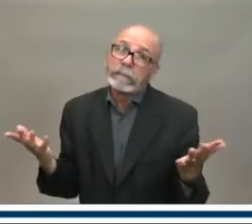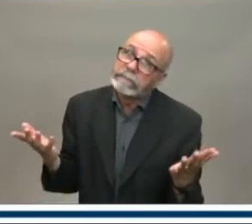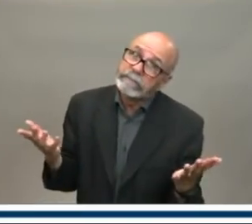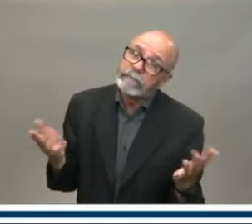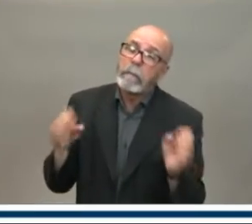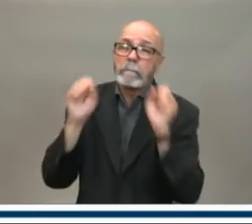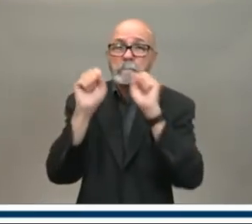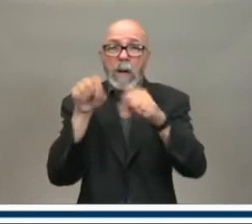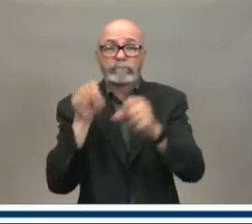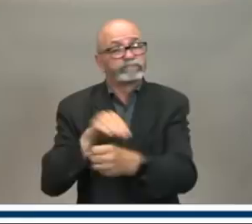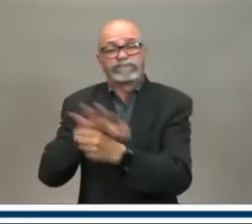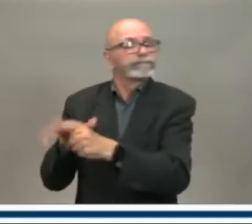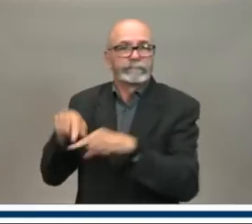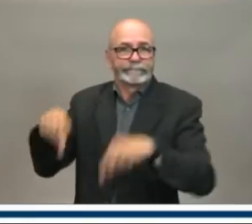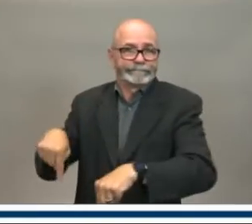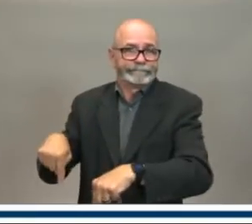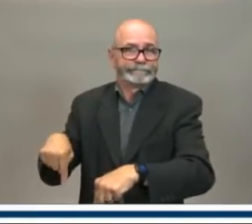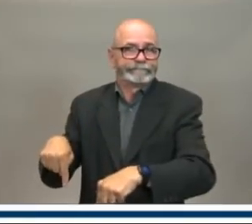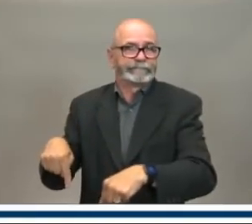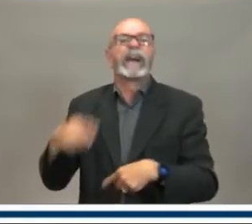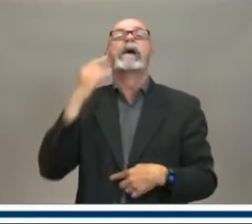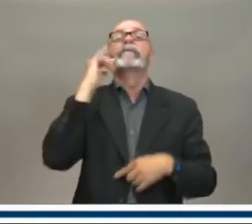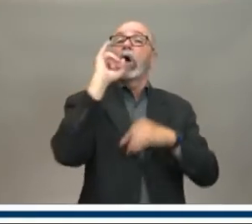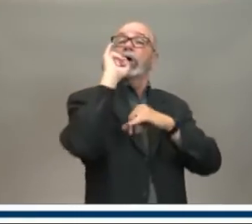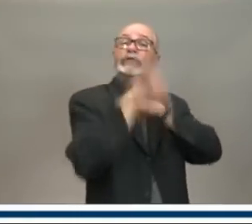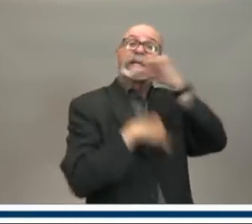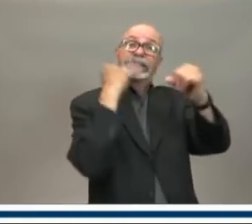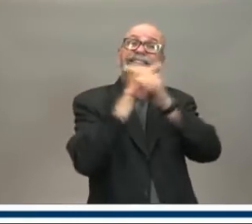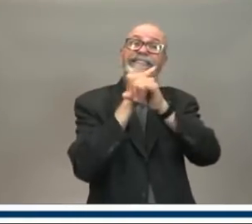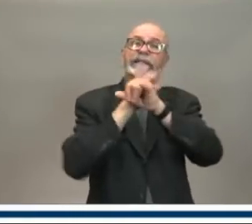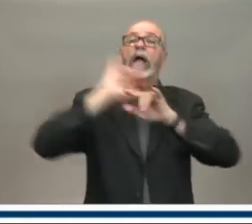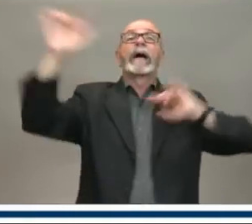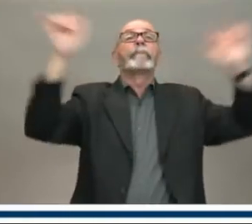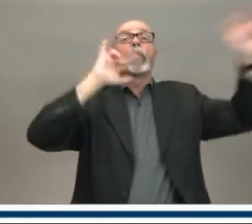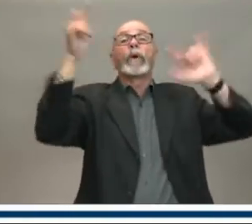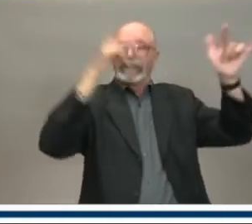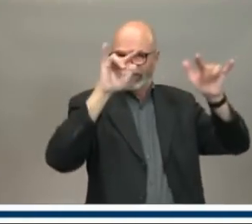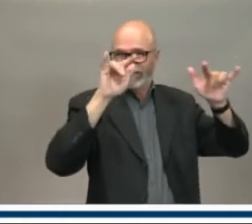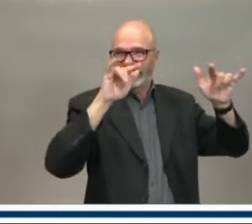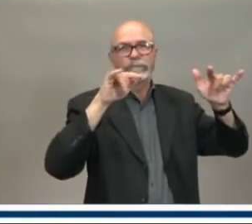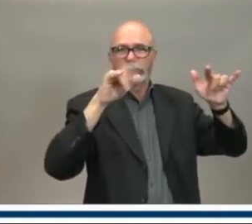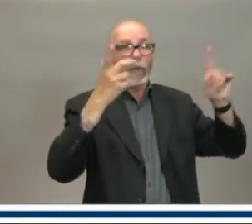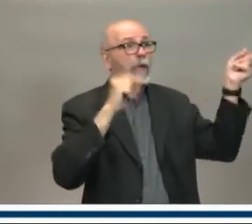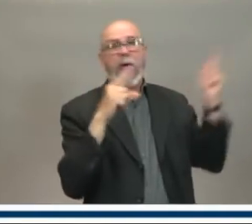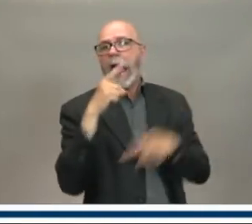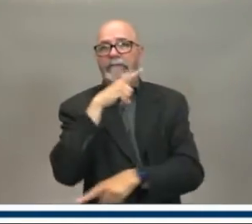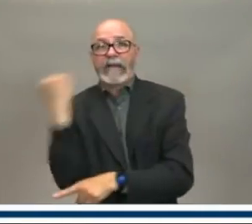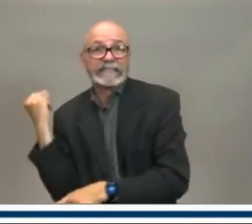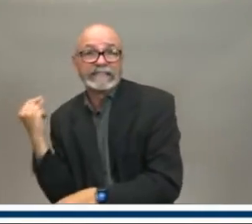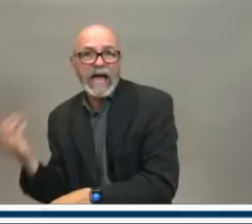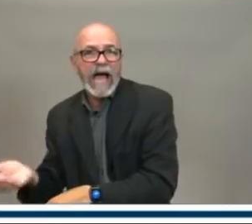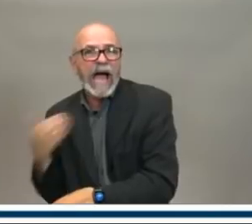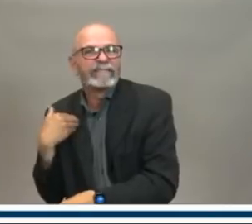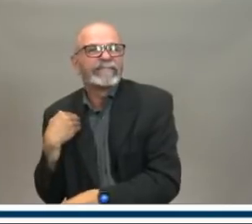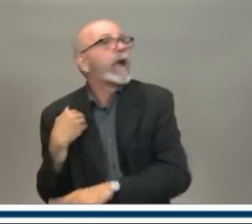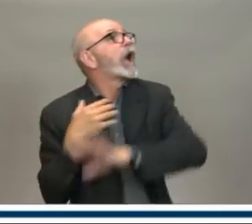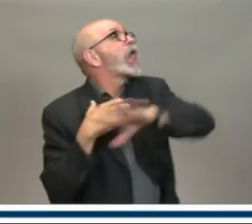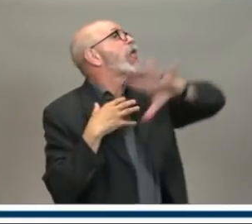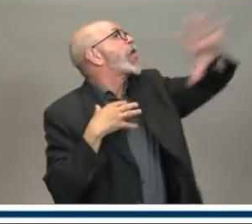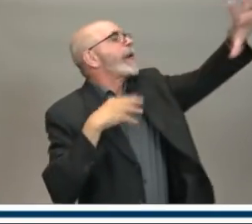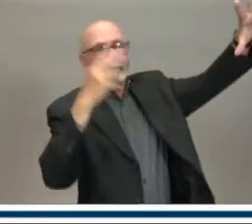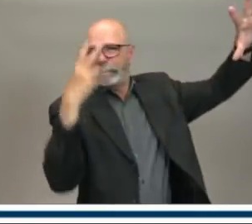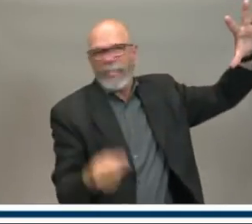our large international airports, Halifax is one of them, but those two provinces don't have that. And there's